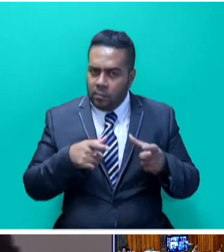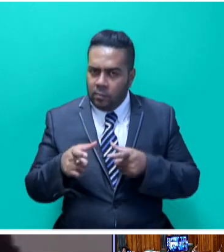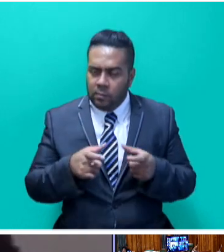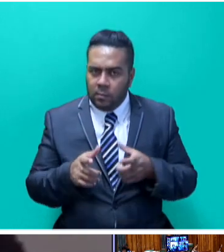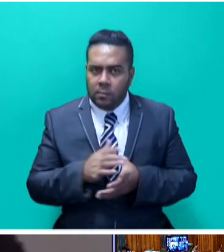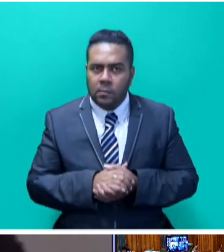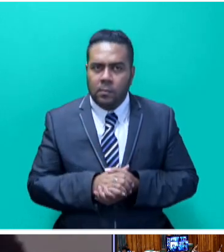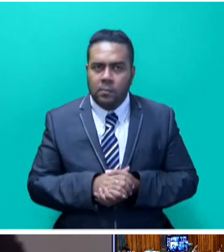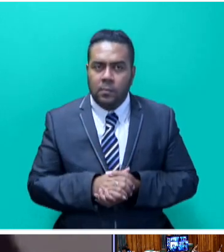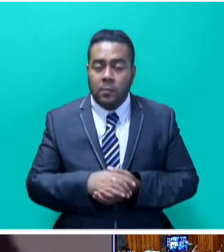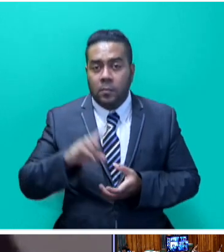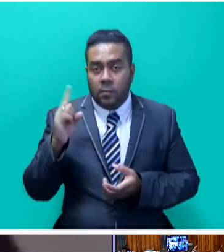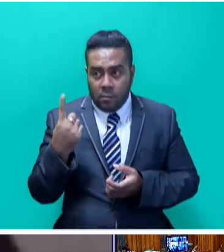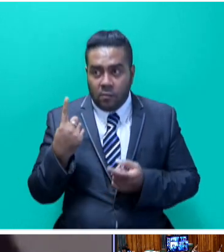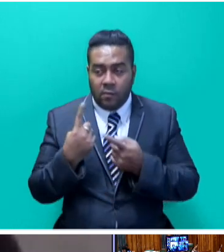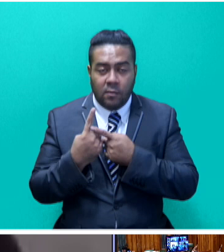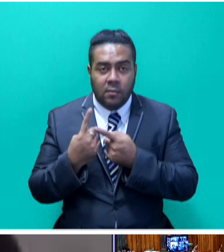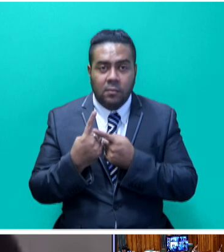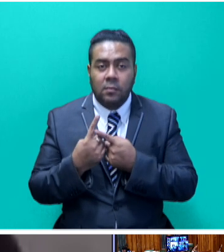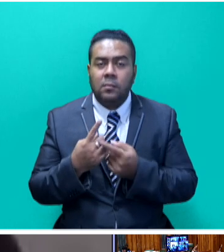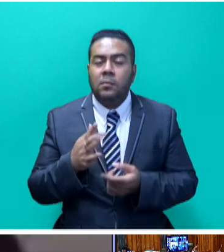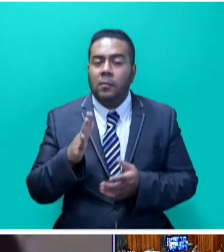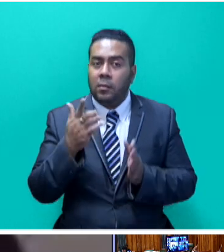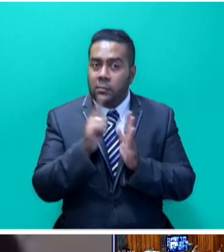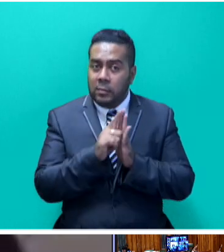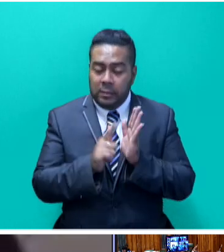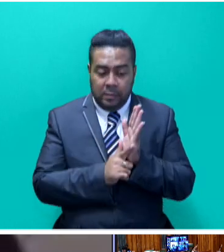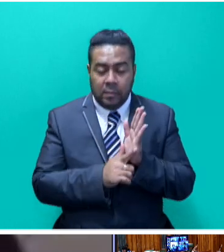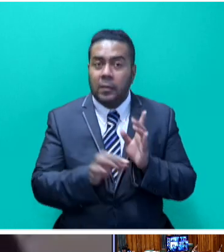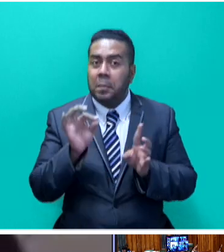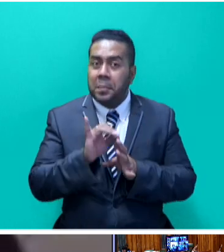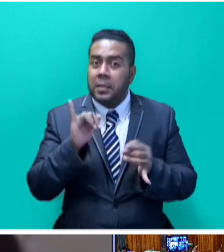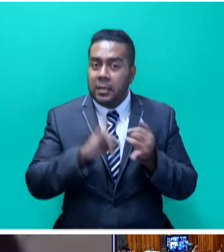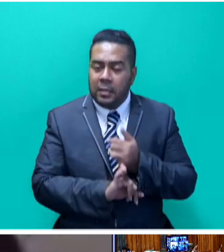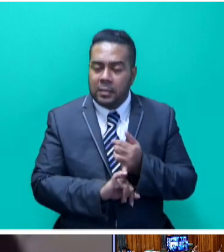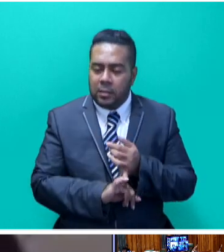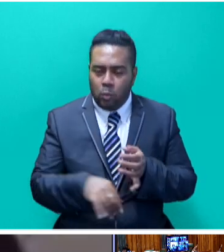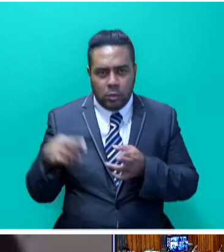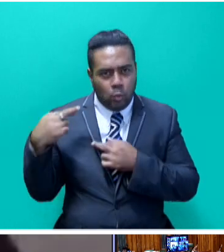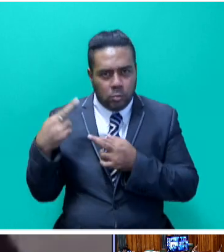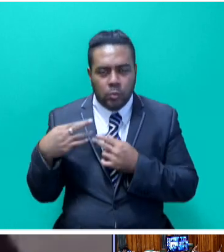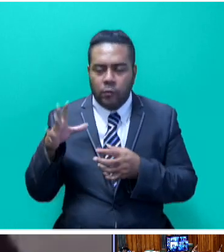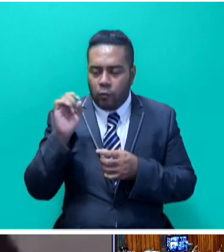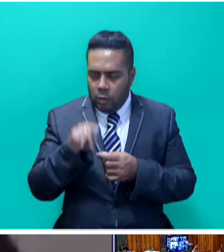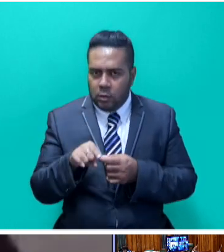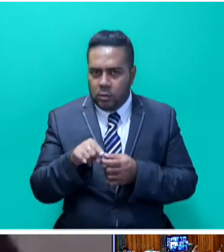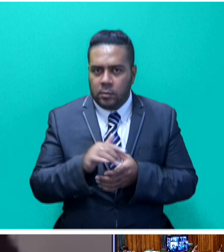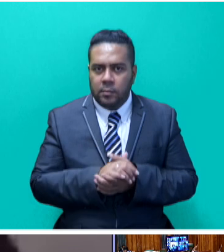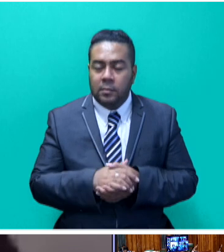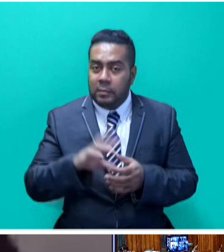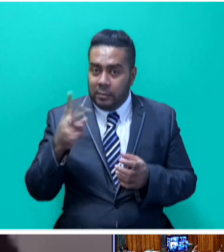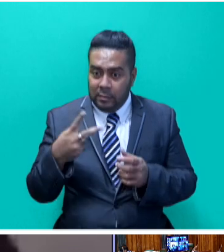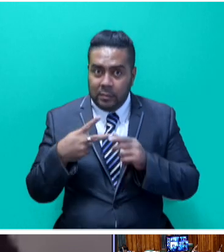50. Firstly, sir, legally, the permanent secretaries are responsible for these appropriations.